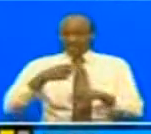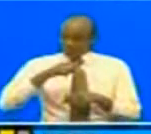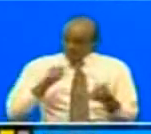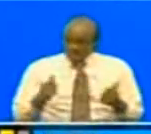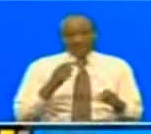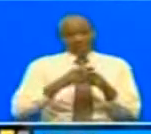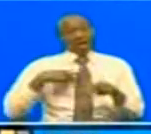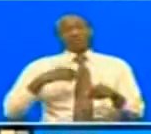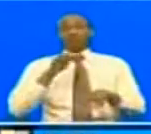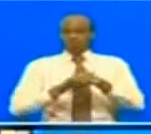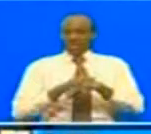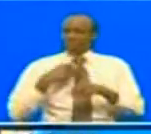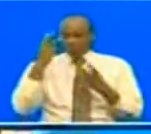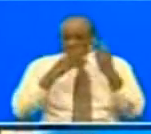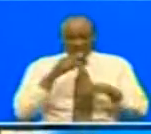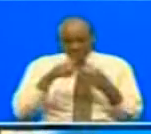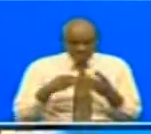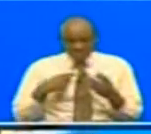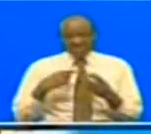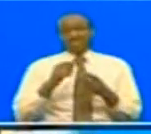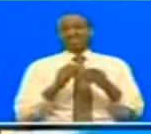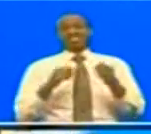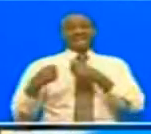them on. I don't worry about the ups and